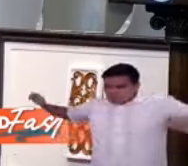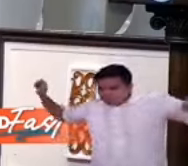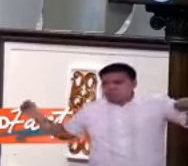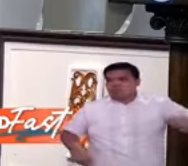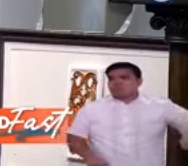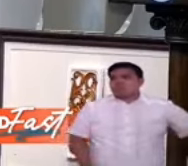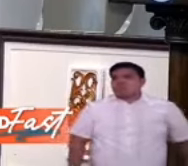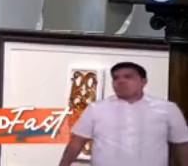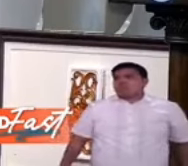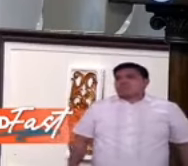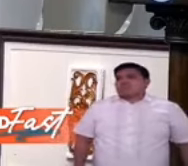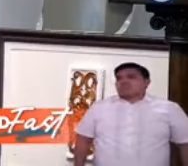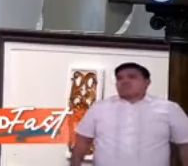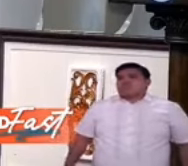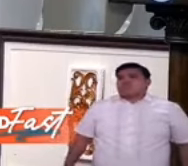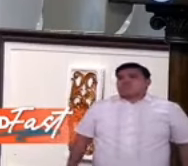already. Okay,